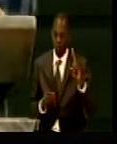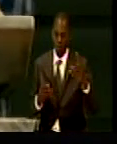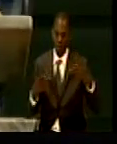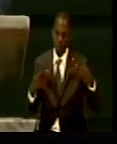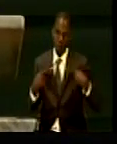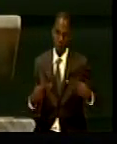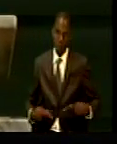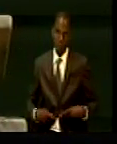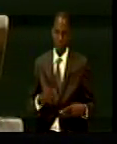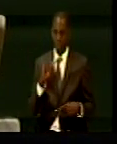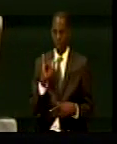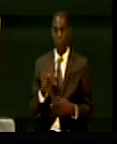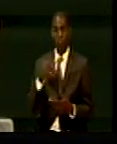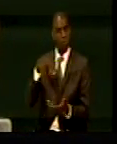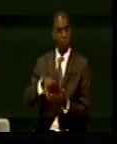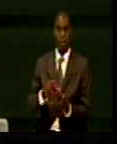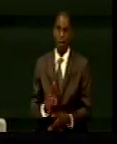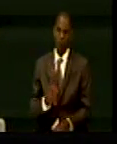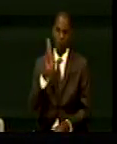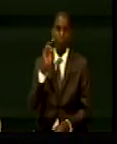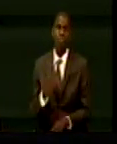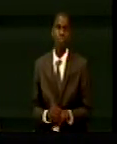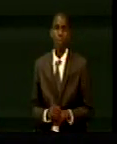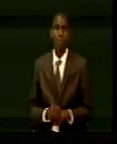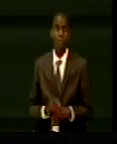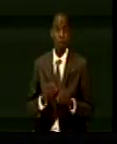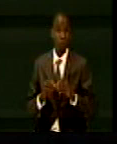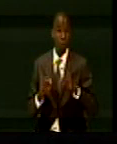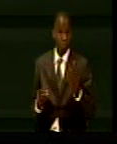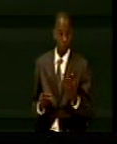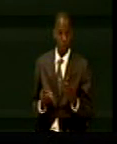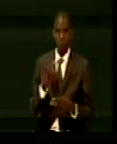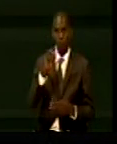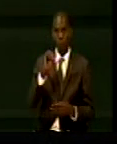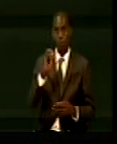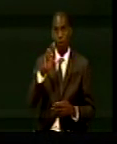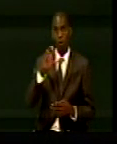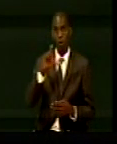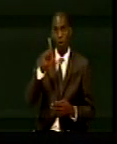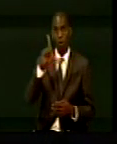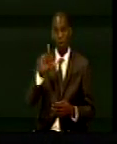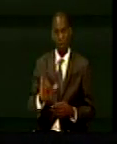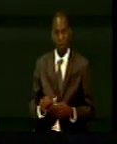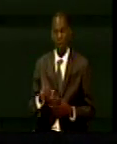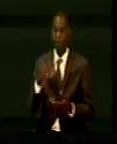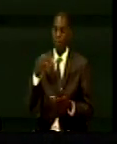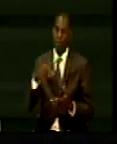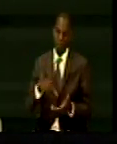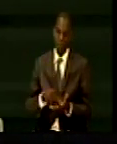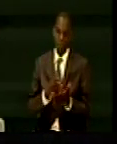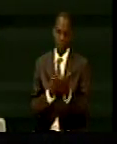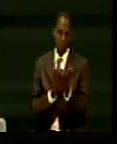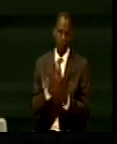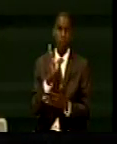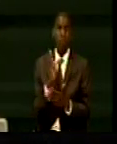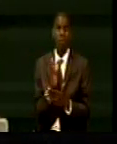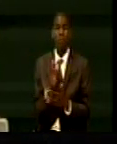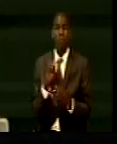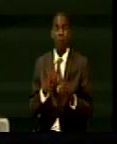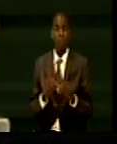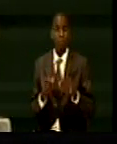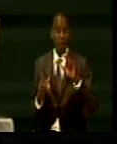stand up. Number two, morally, stand upright. Number three, spiritually, stand fast. Number